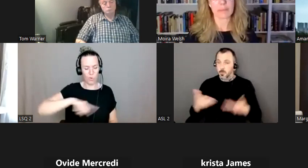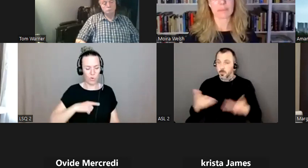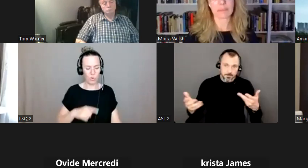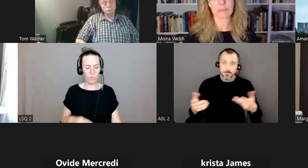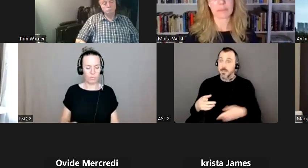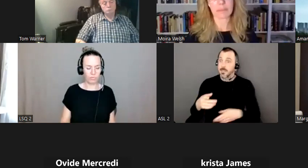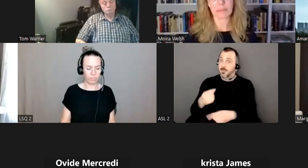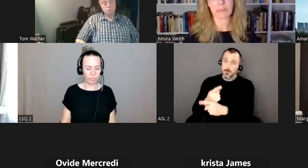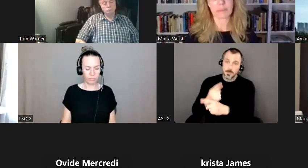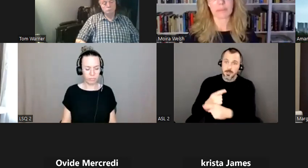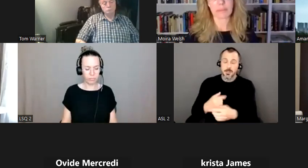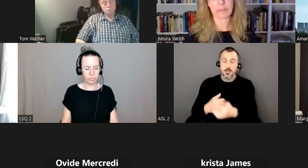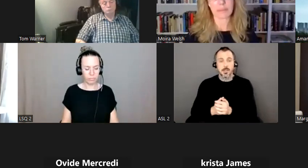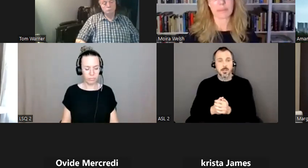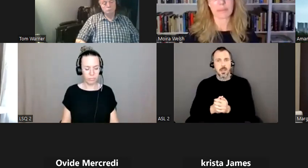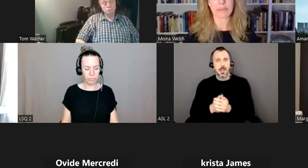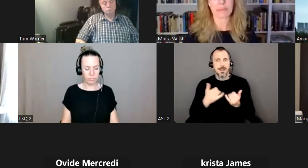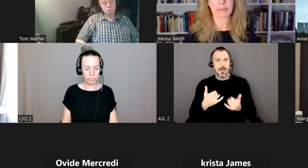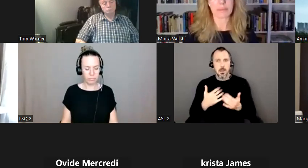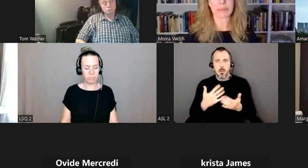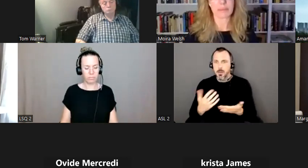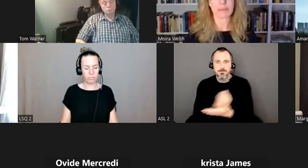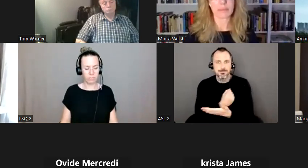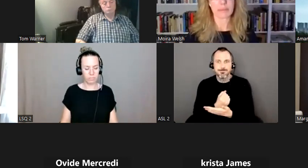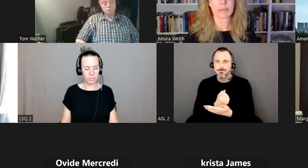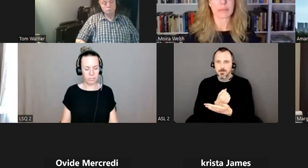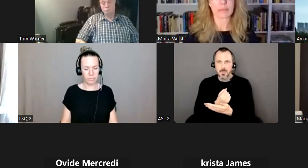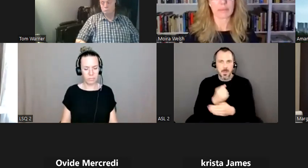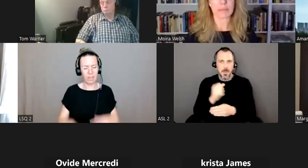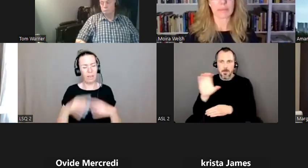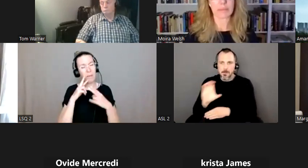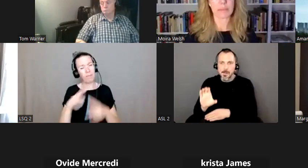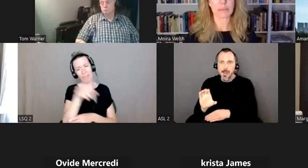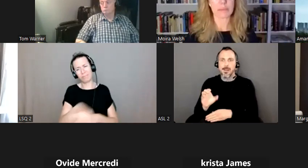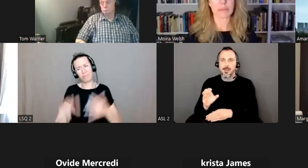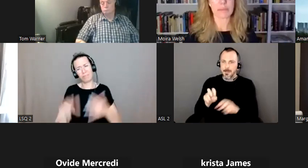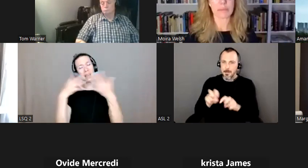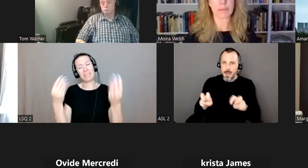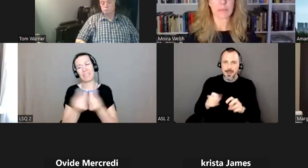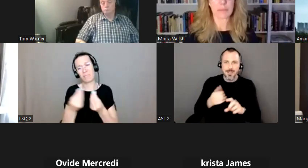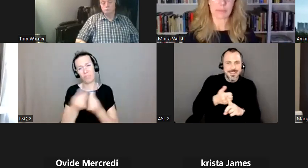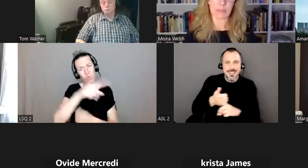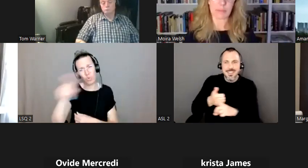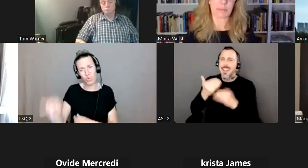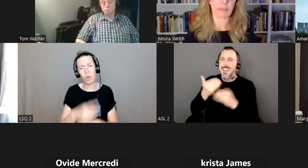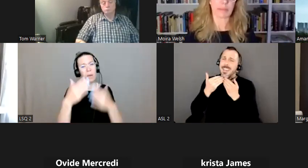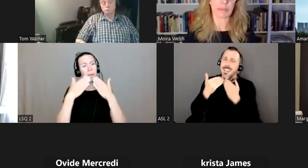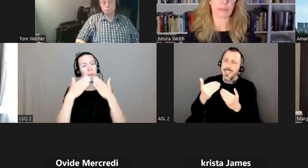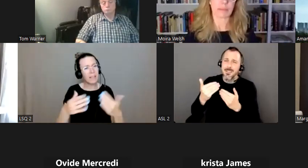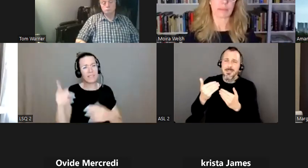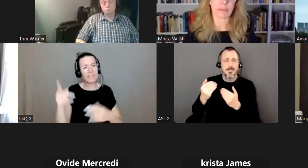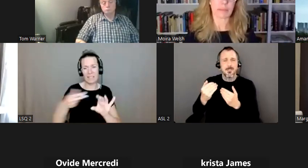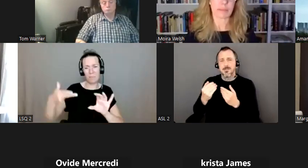one of you for what you are doing on this reality, and thank everybody who's participated in our chat as well. We've got a number of